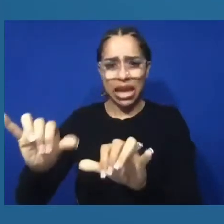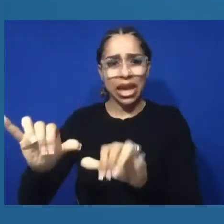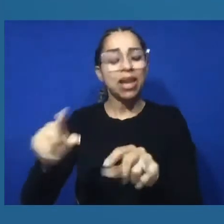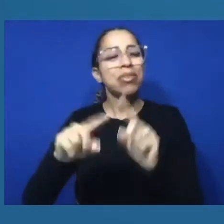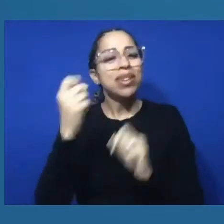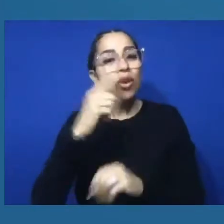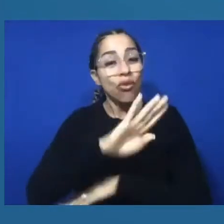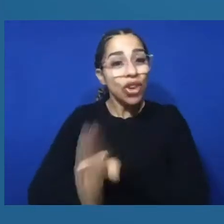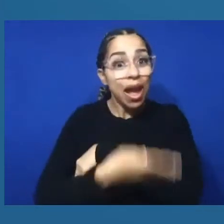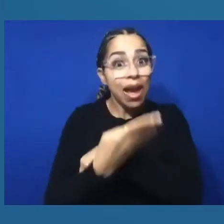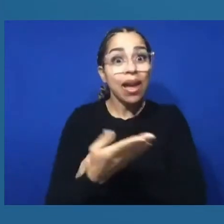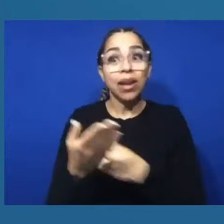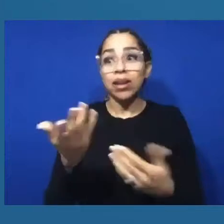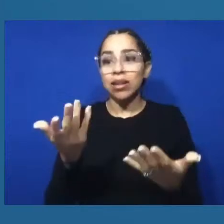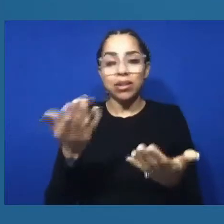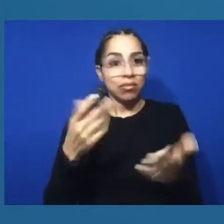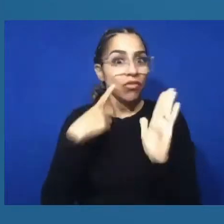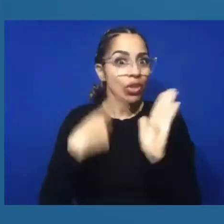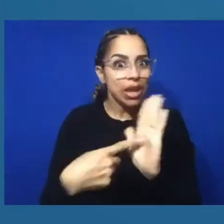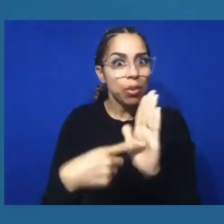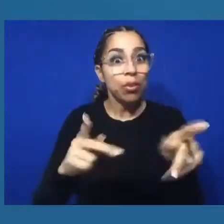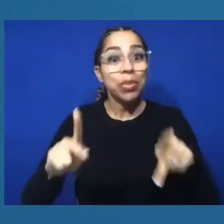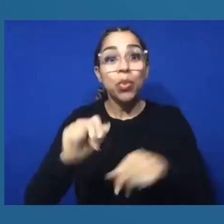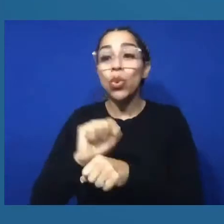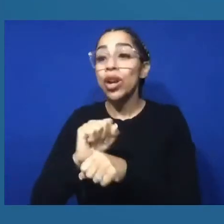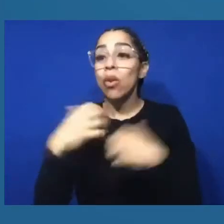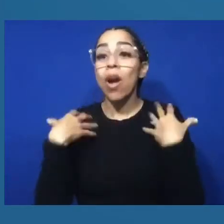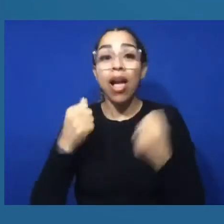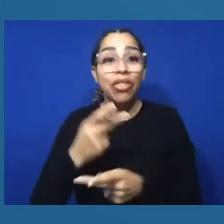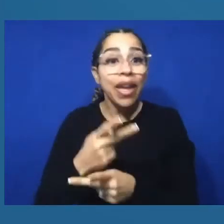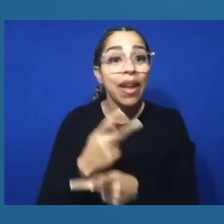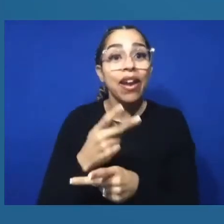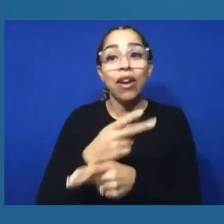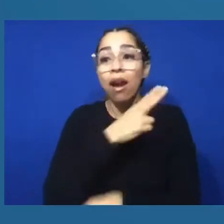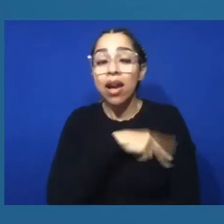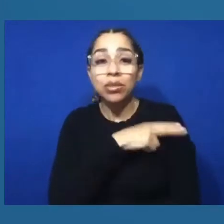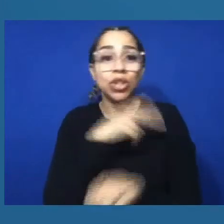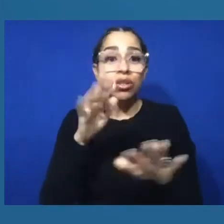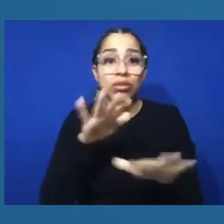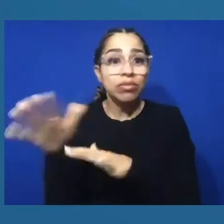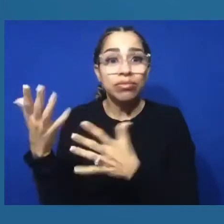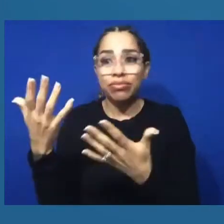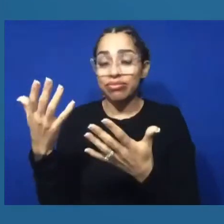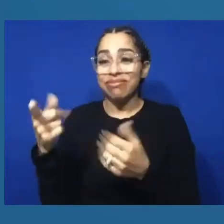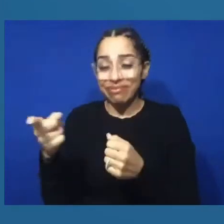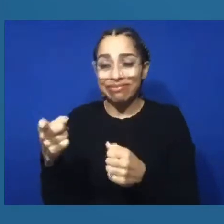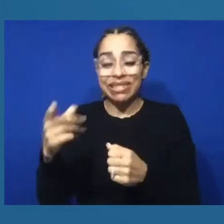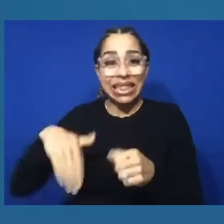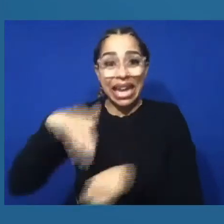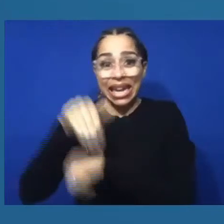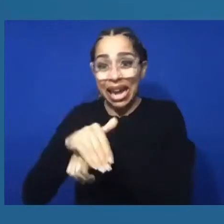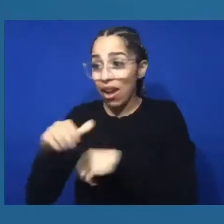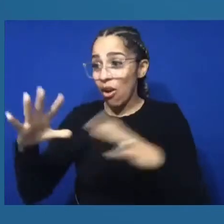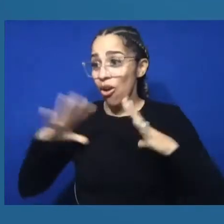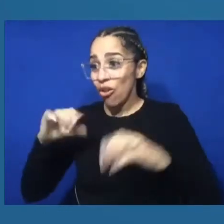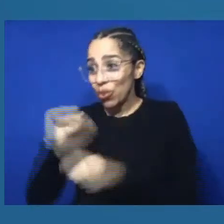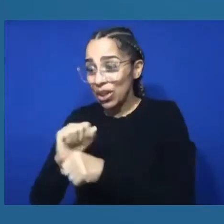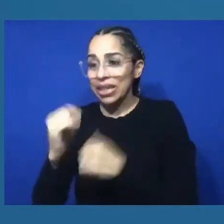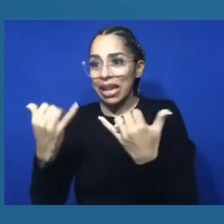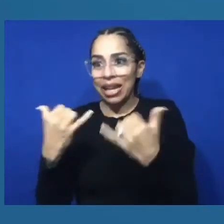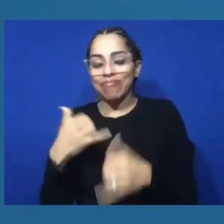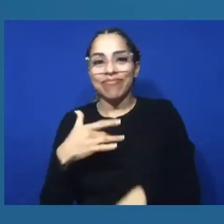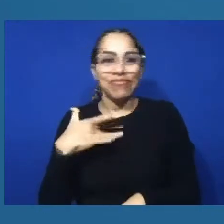restaurant and healthcare facilities. There's a lot of anxiety late at night on these trains, and I want to tamper that down, but also send a message